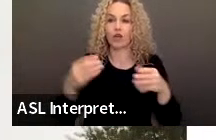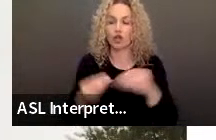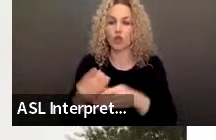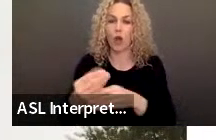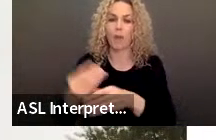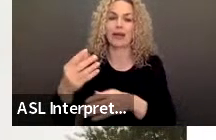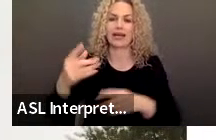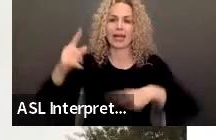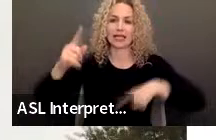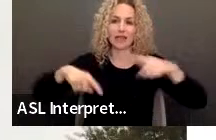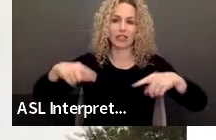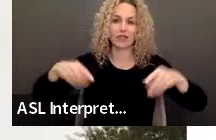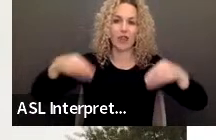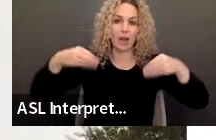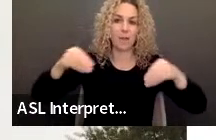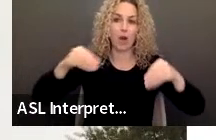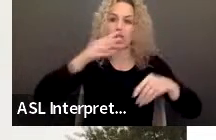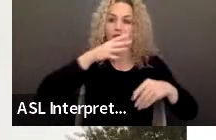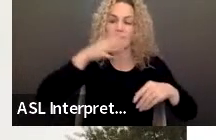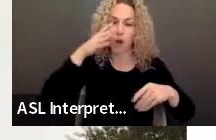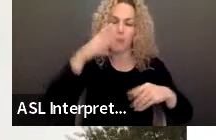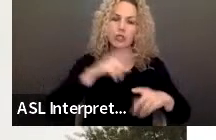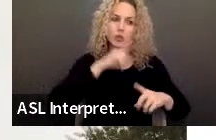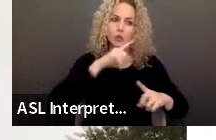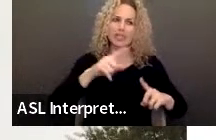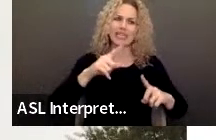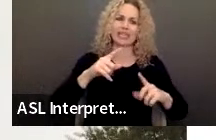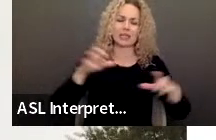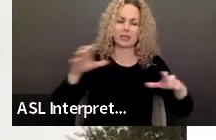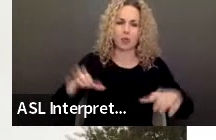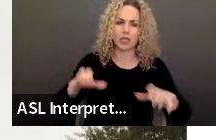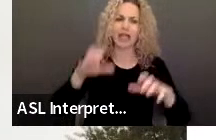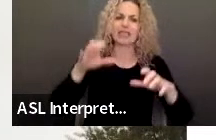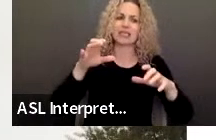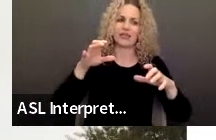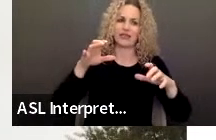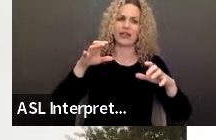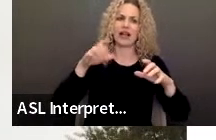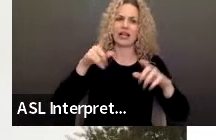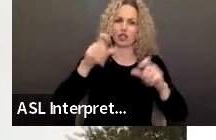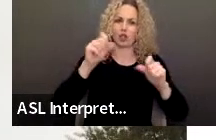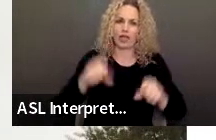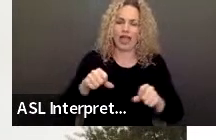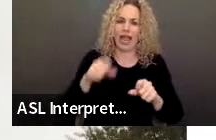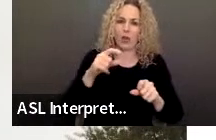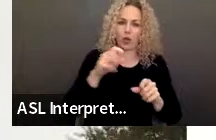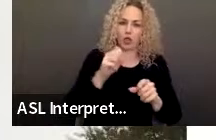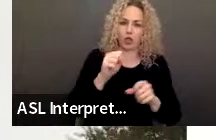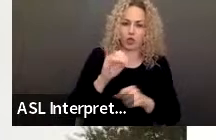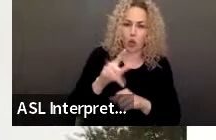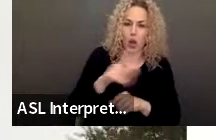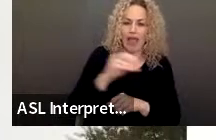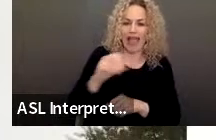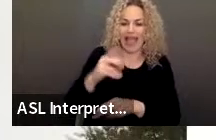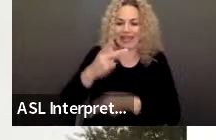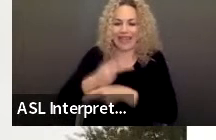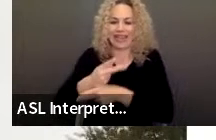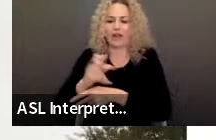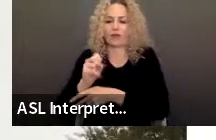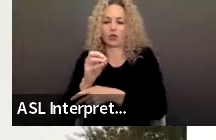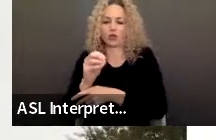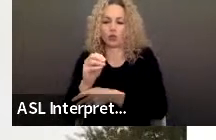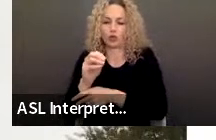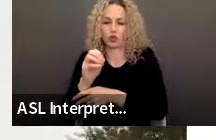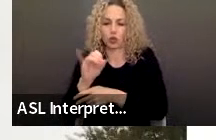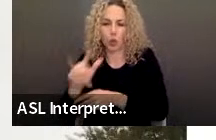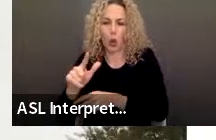Diversified market farming is really about being as productive as you can on the soil while caring for your soil, which is the